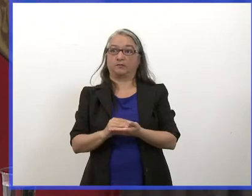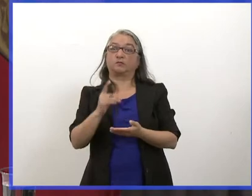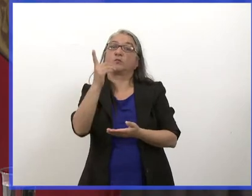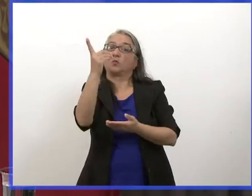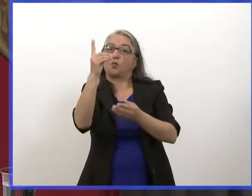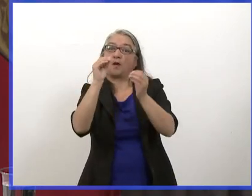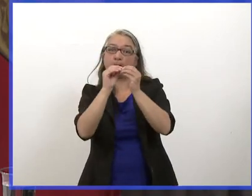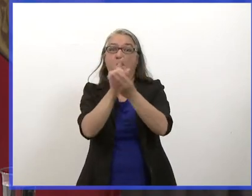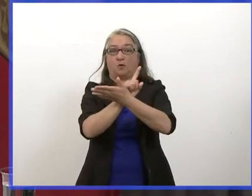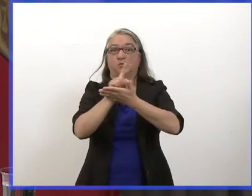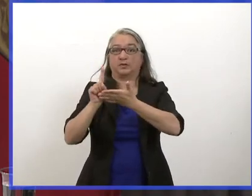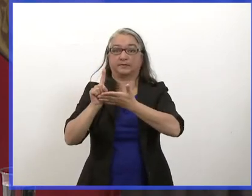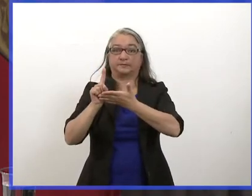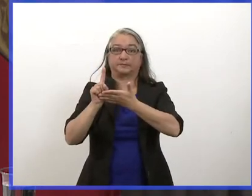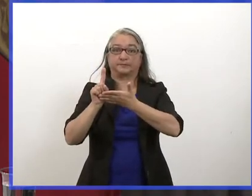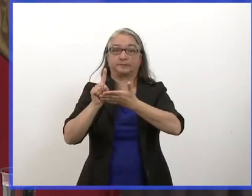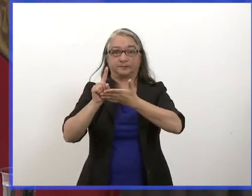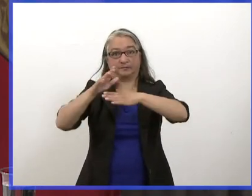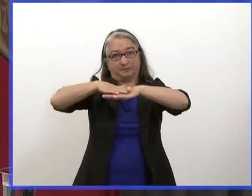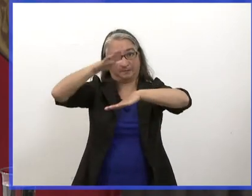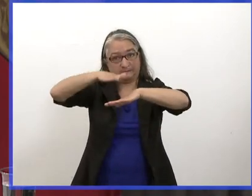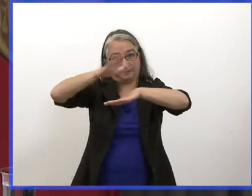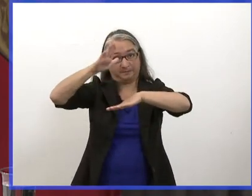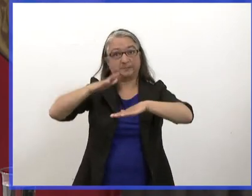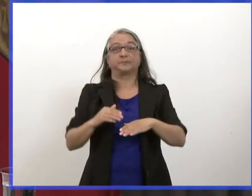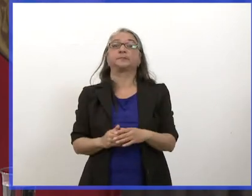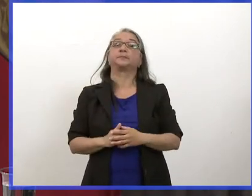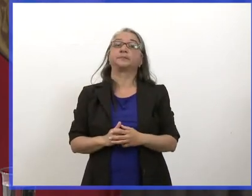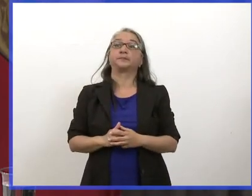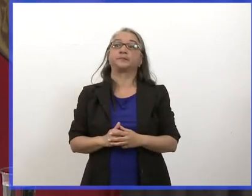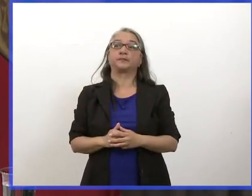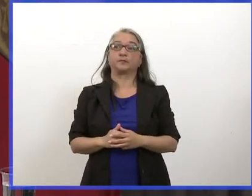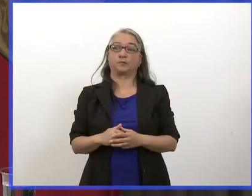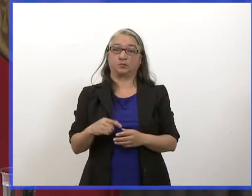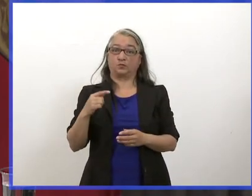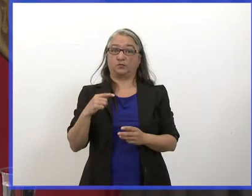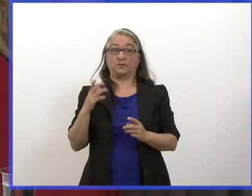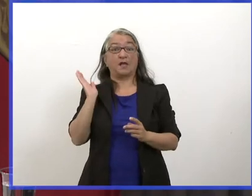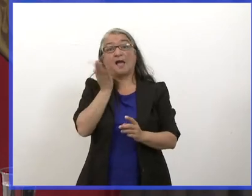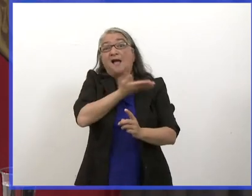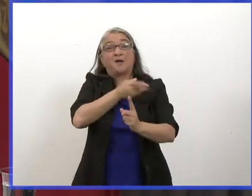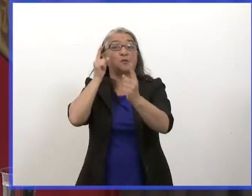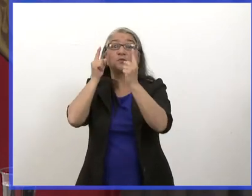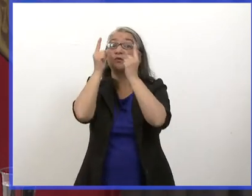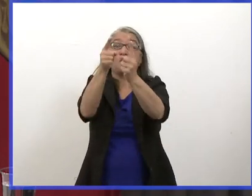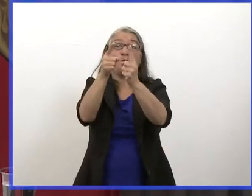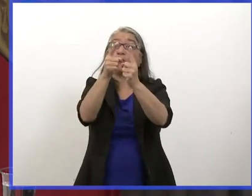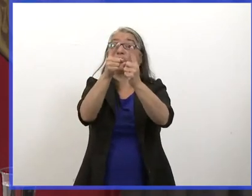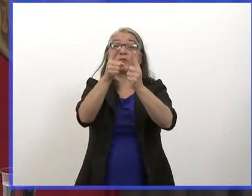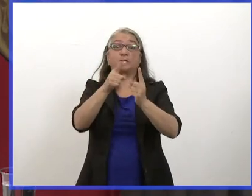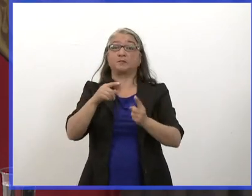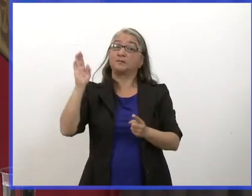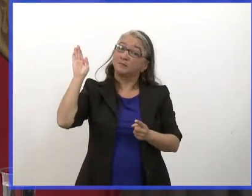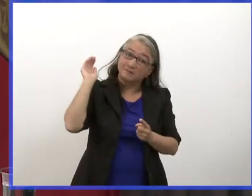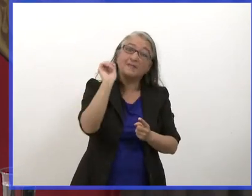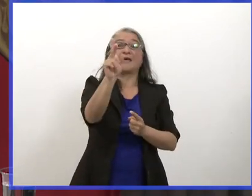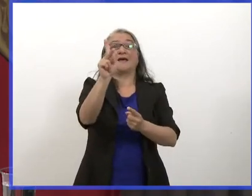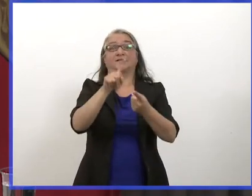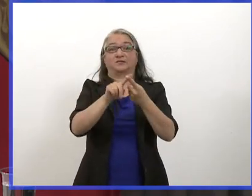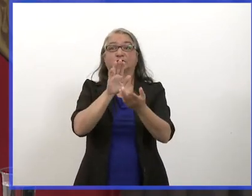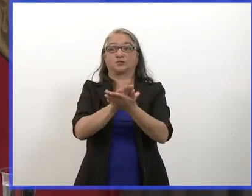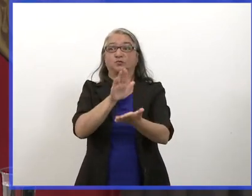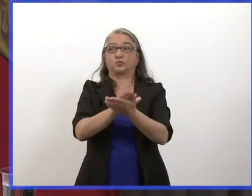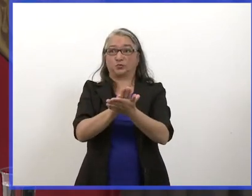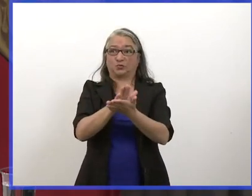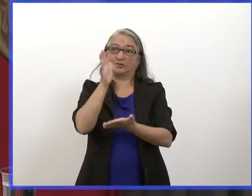goal that students will be able to return to in-class learning the week of June 7th. Our priority has always been to keep our